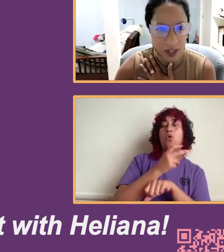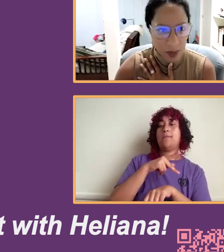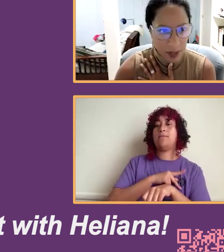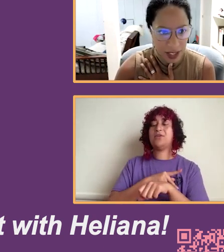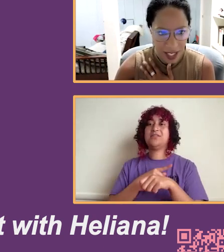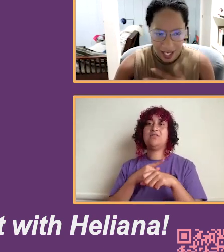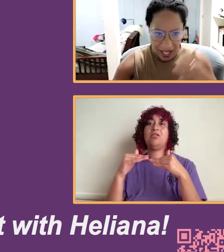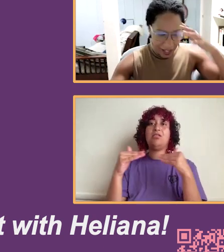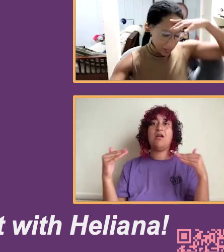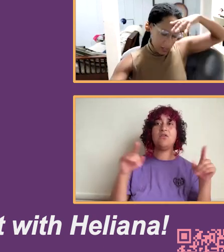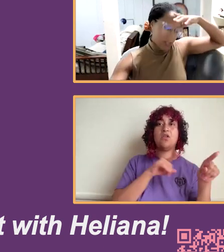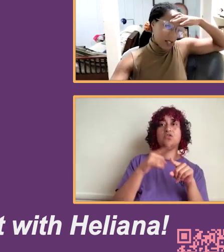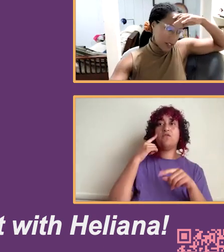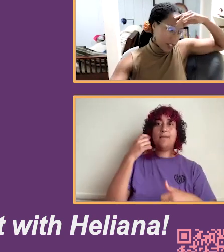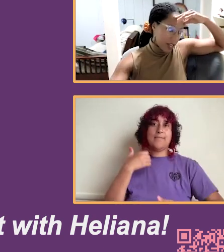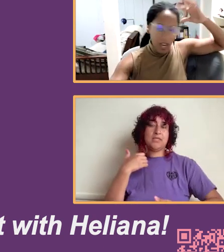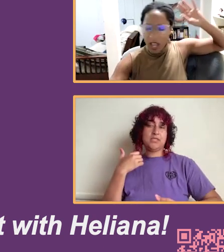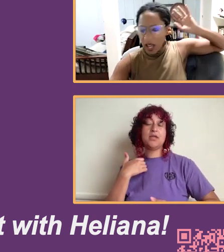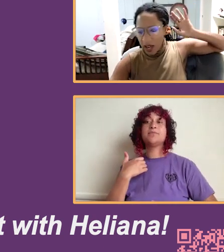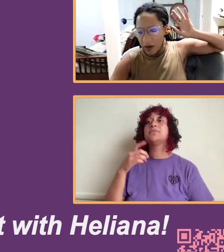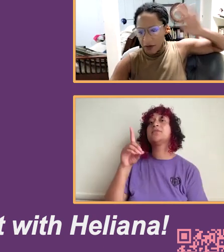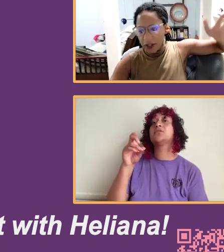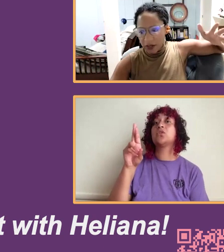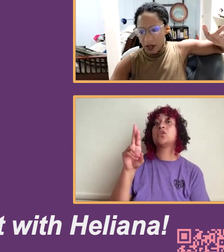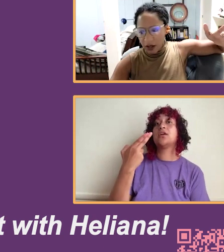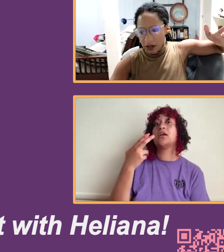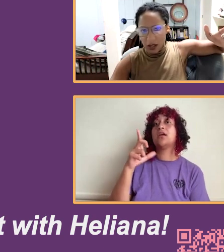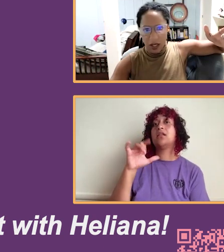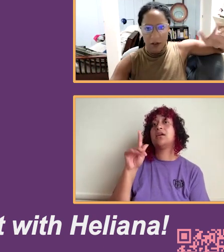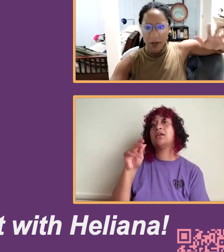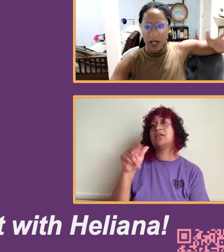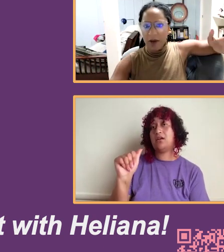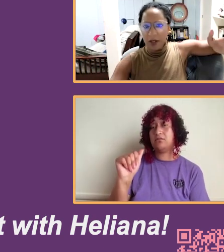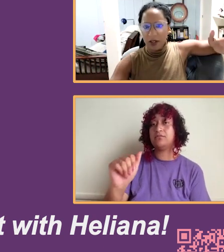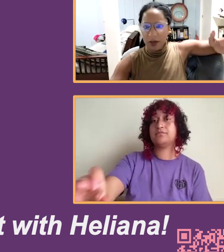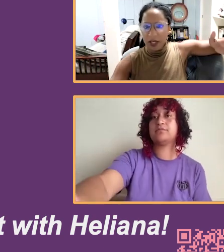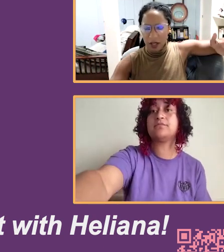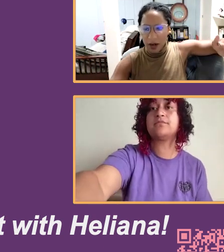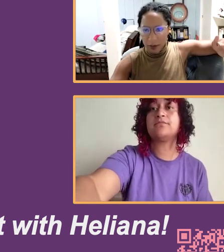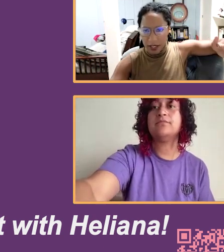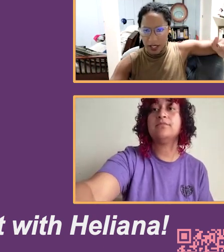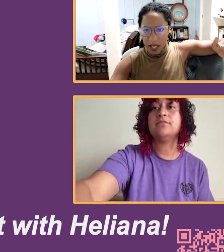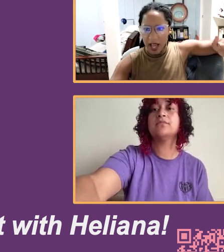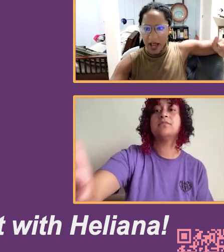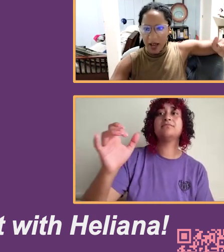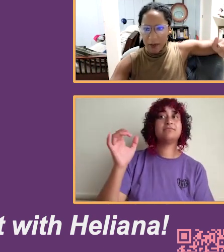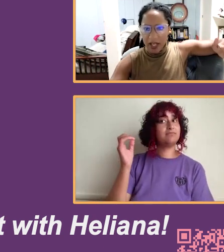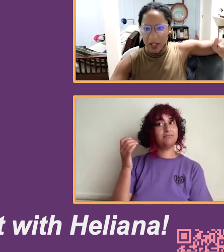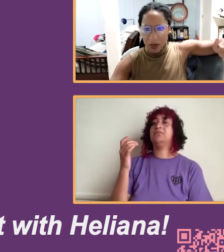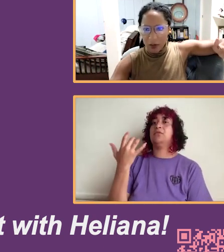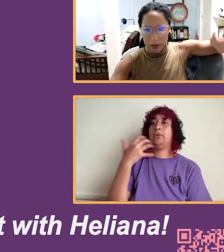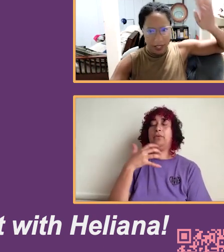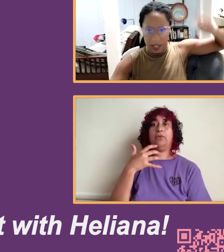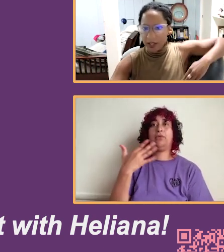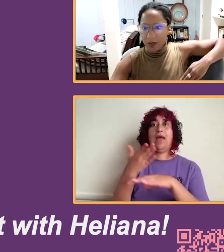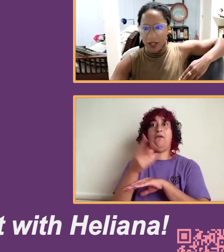military service members. Dr. Eliana, first of all, everybody now wants you to be their therapist